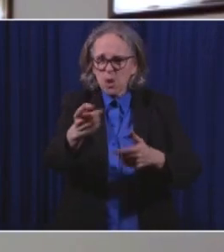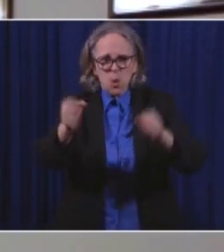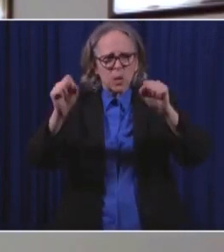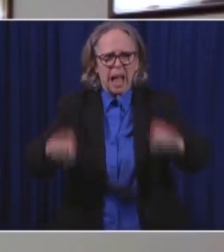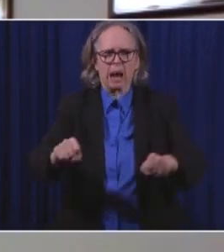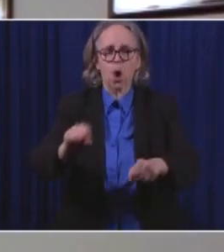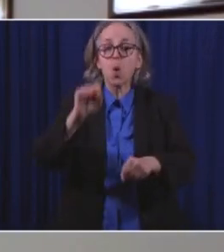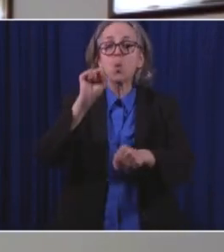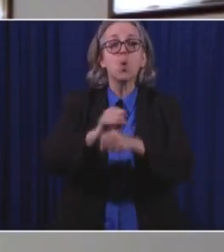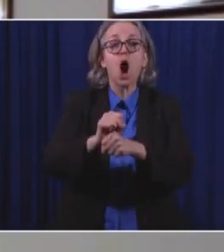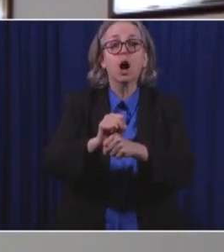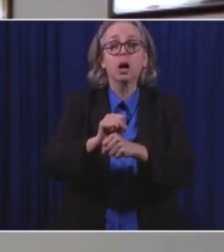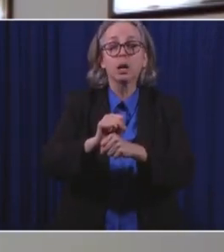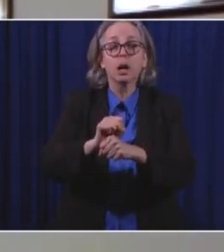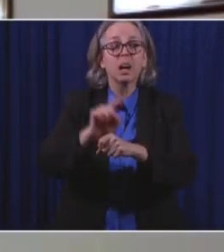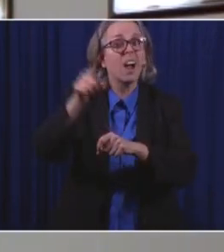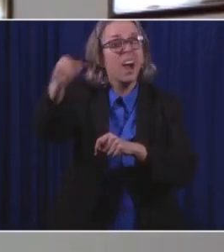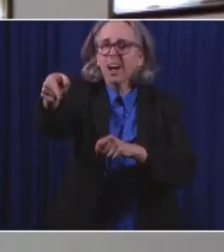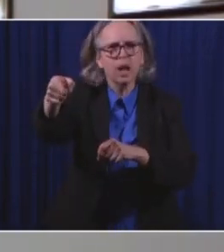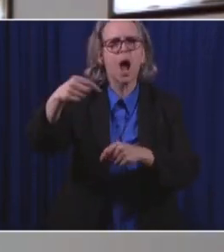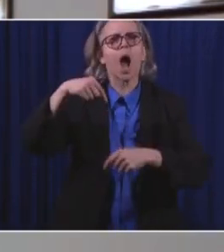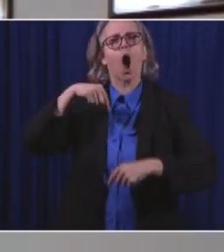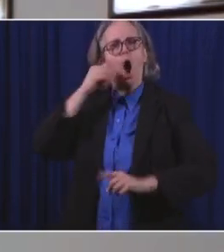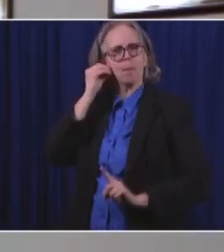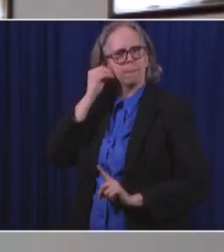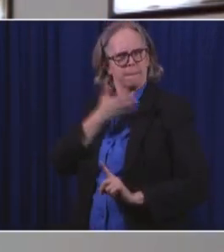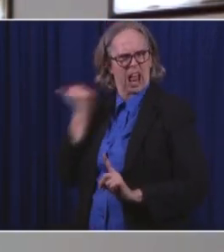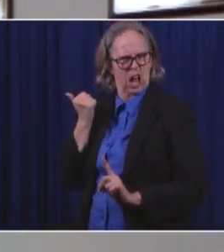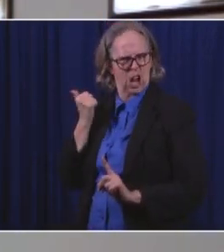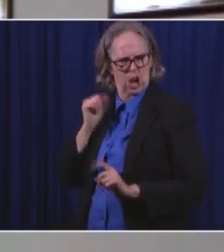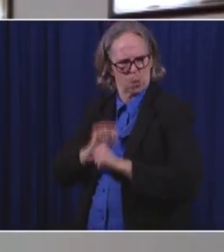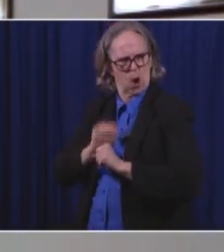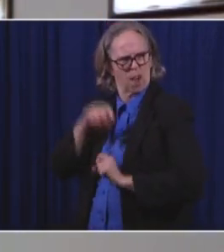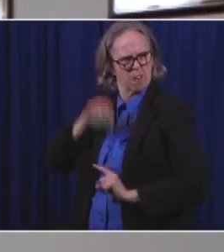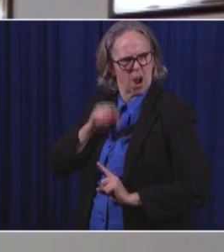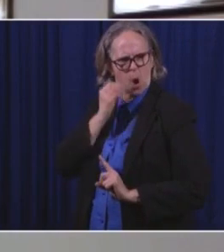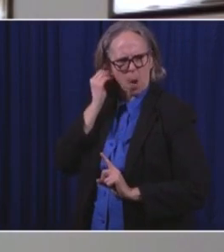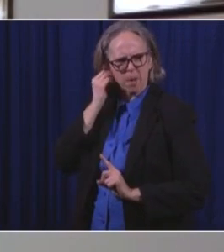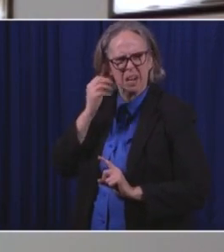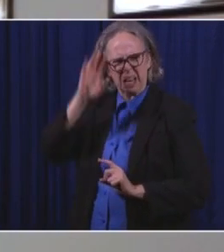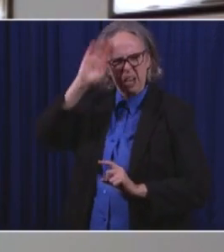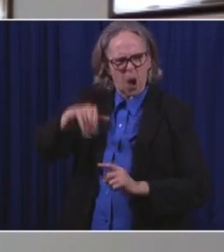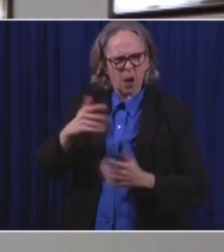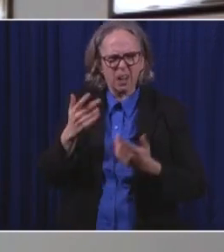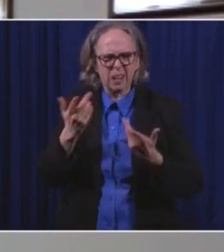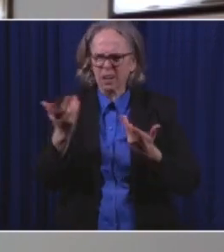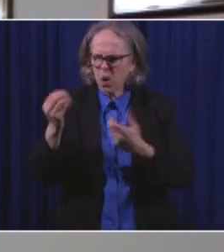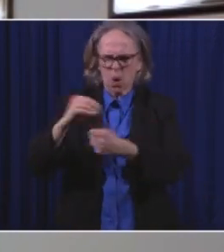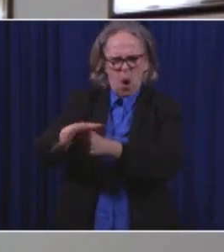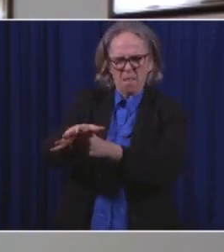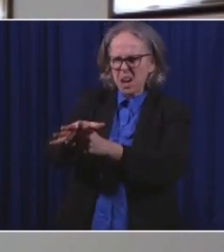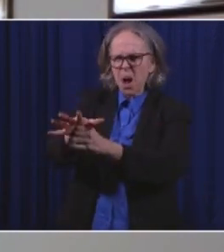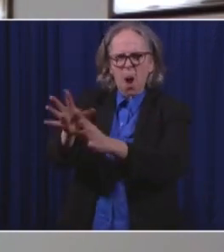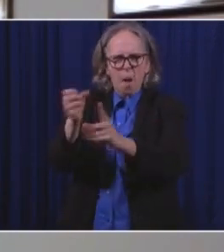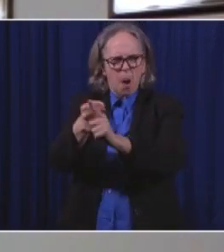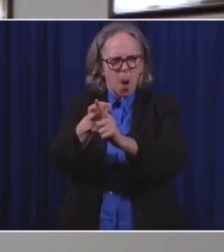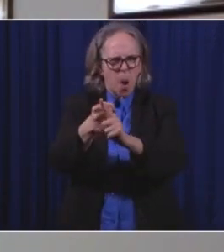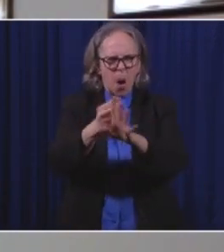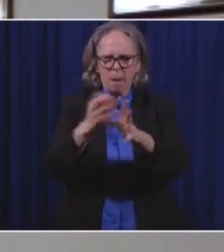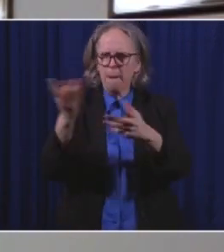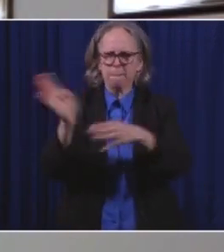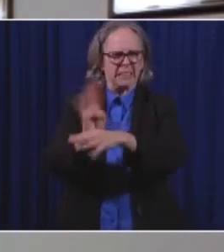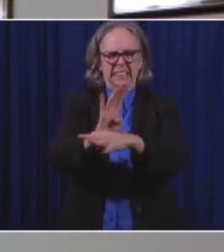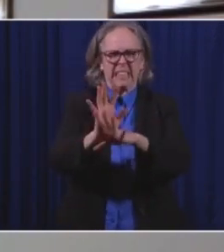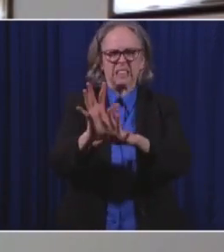pandemic has created a new opportunity for many to be able to start working remotely. And this is a way for us to be able to